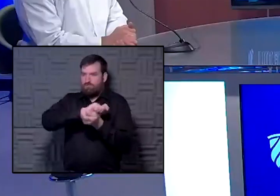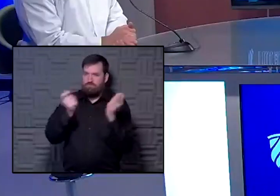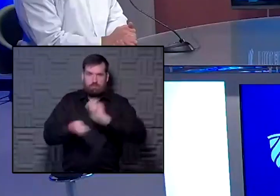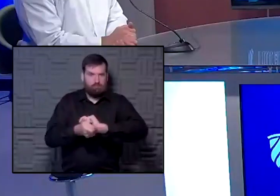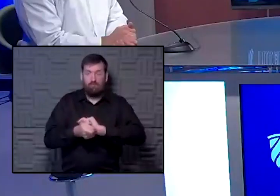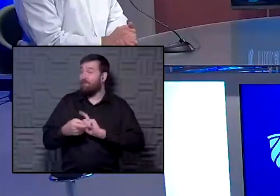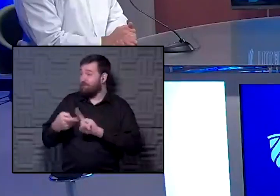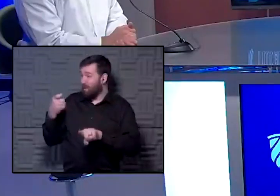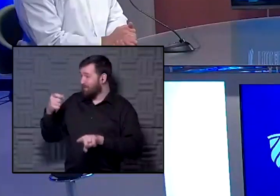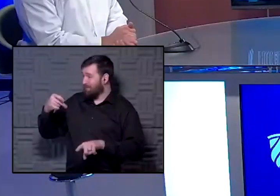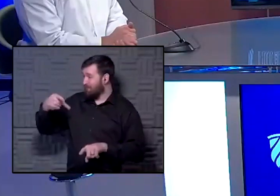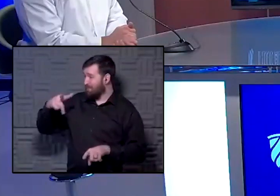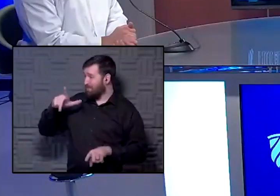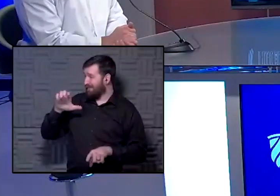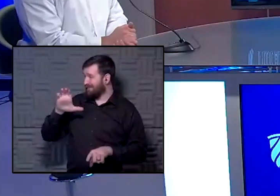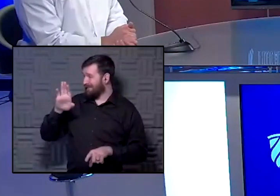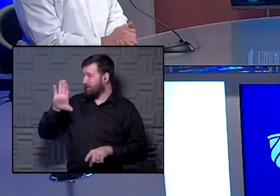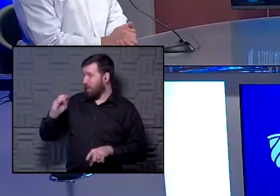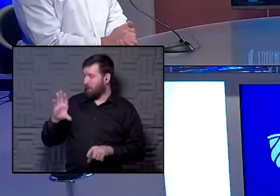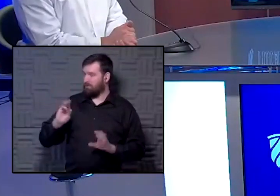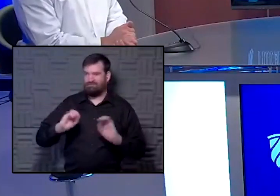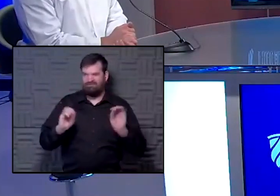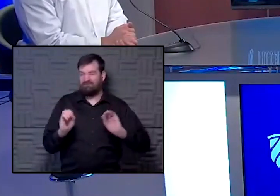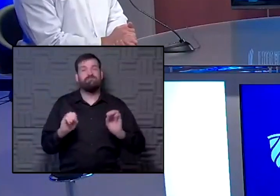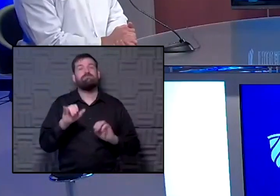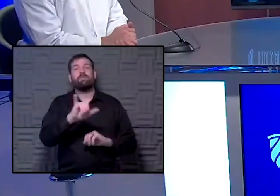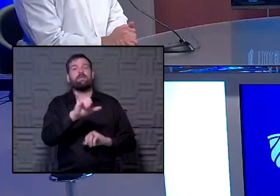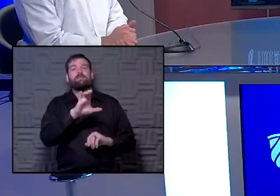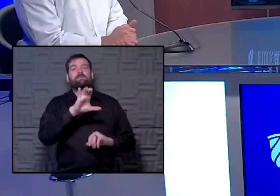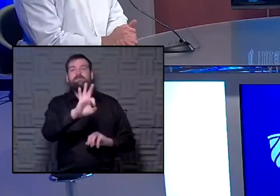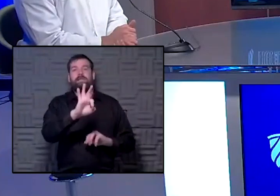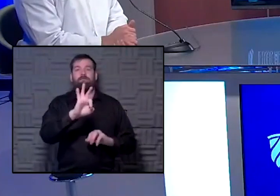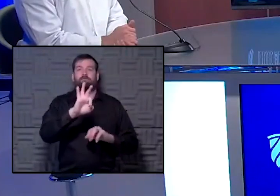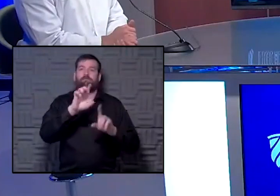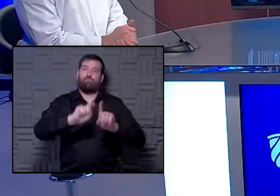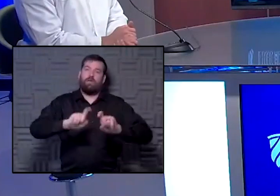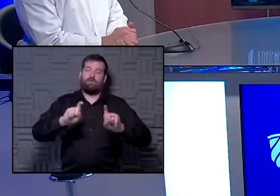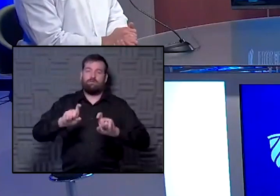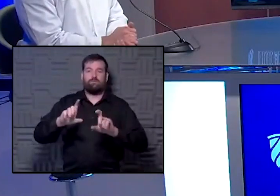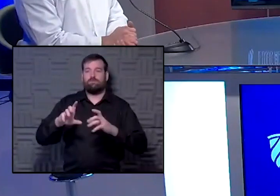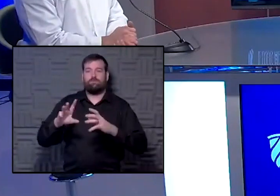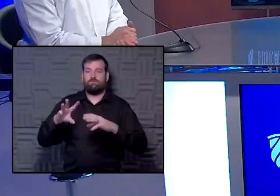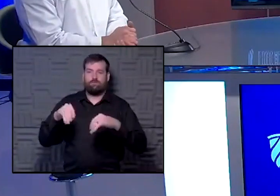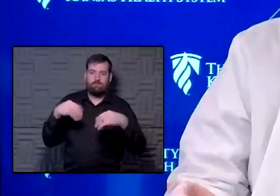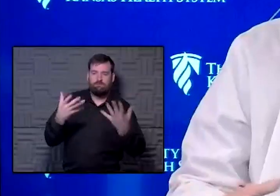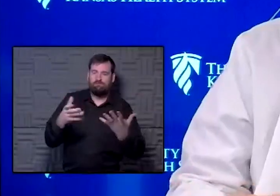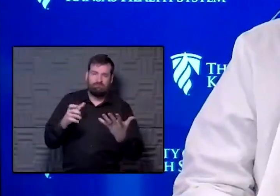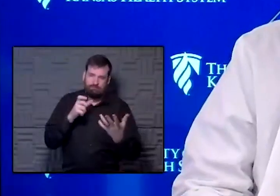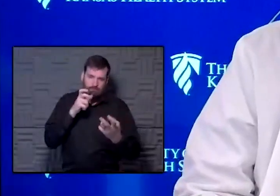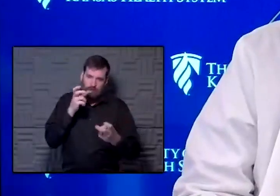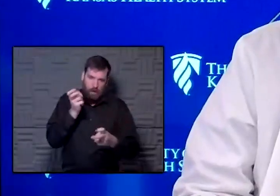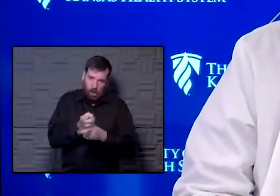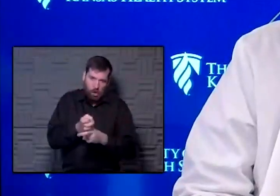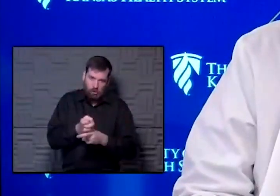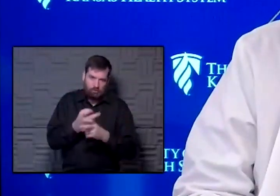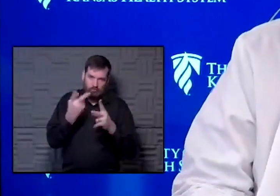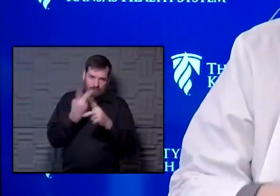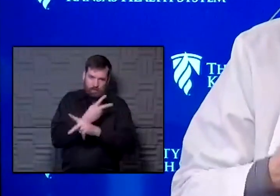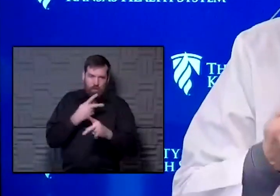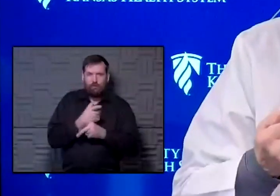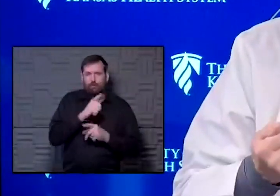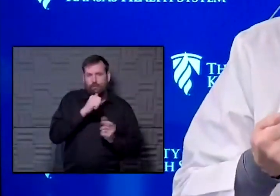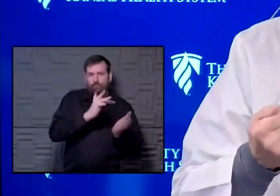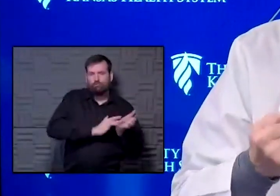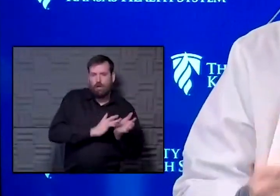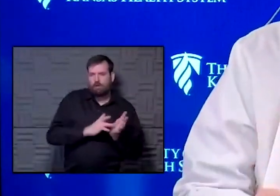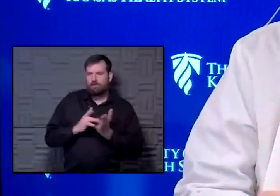placebo. No. It's like on the cystic fibrosis trials, we put people on Trikafta. It was not hard to figure out who got the drugs. Yeah. They're coming back,